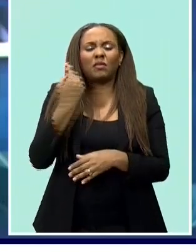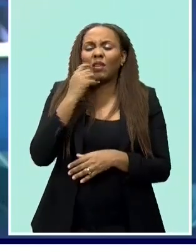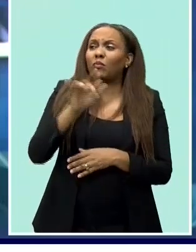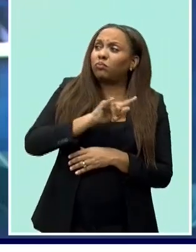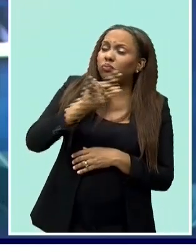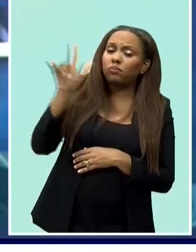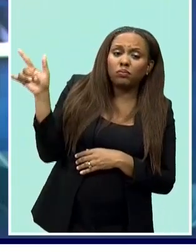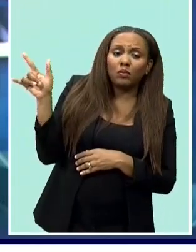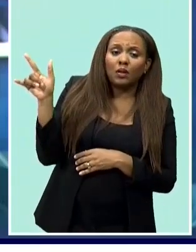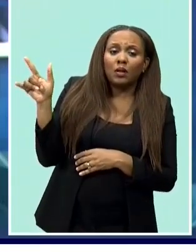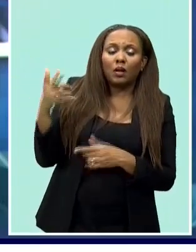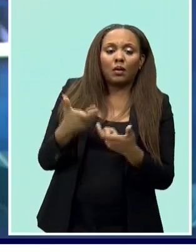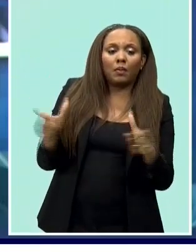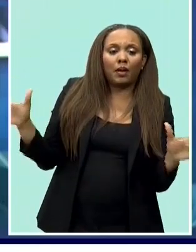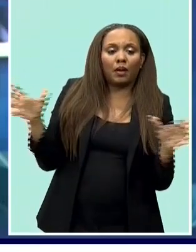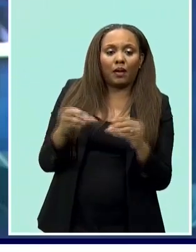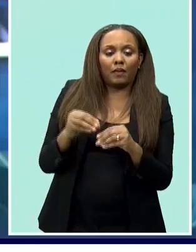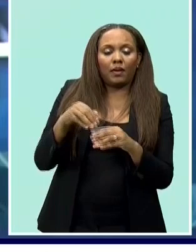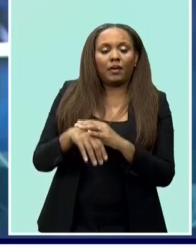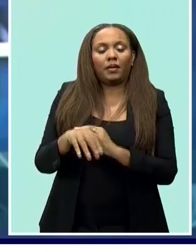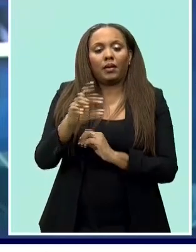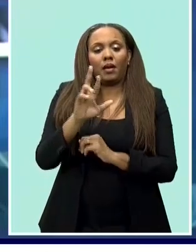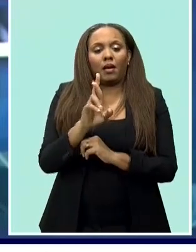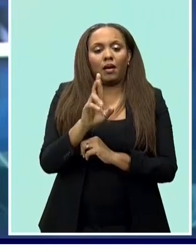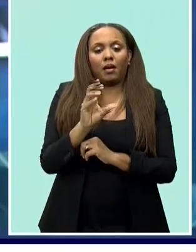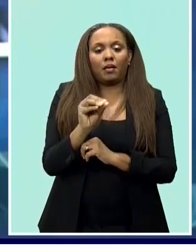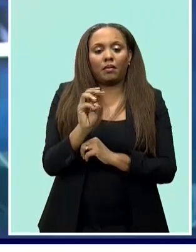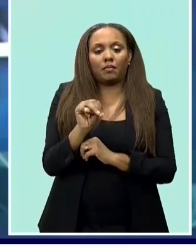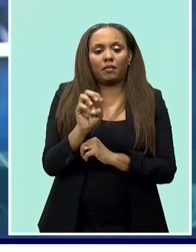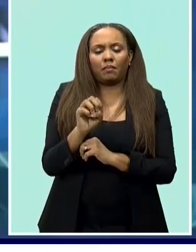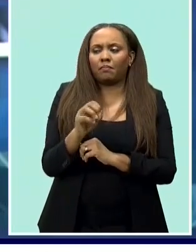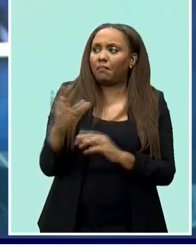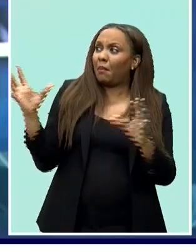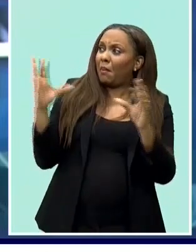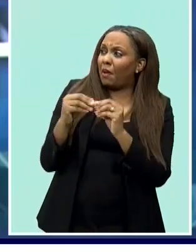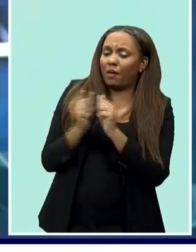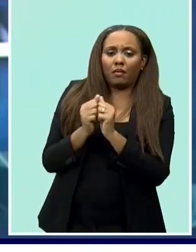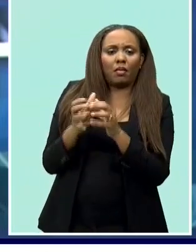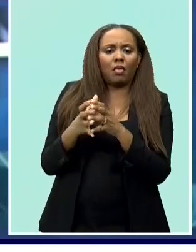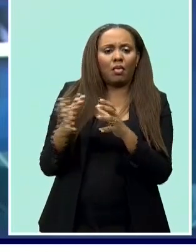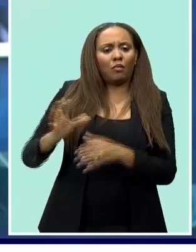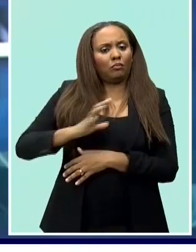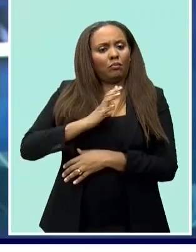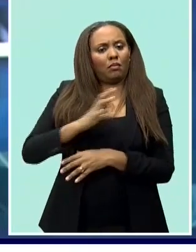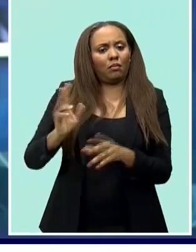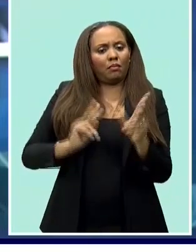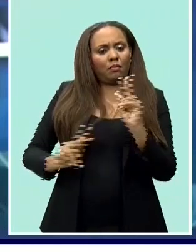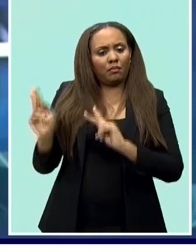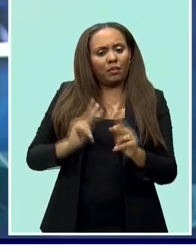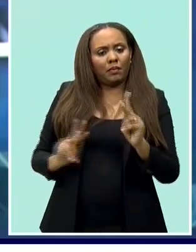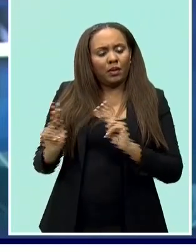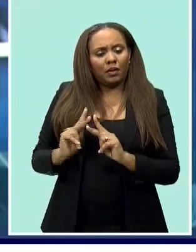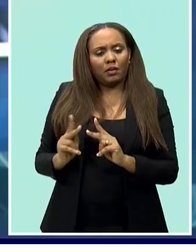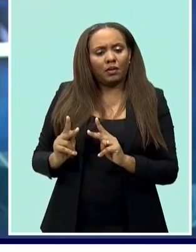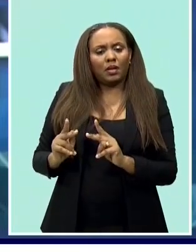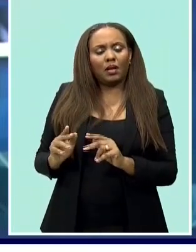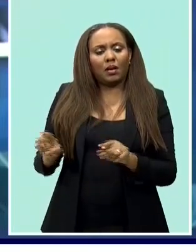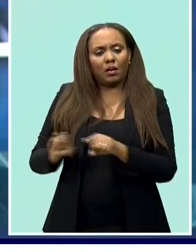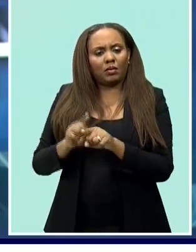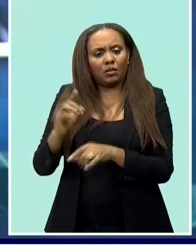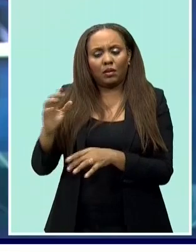Agriculture Organizations Conference in Rome. Now, he met with several high-ranking officials of the FAO as well as the